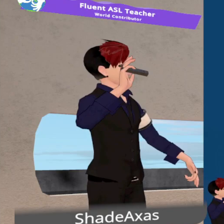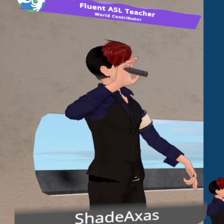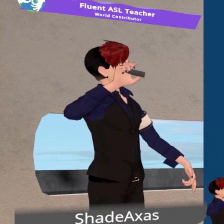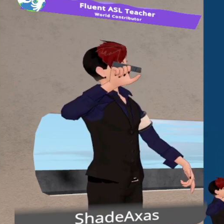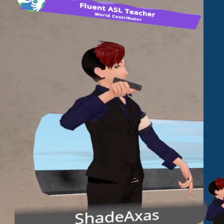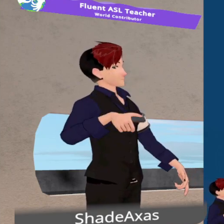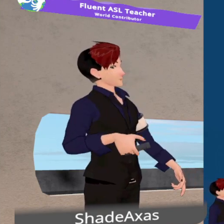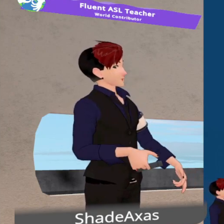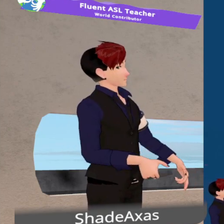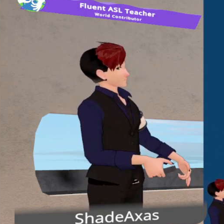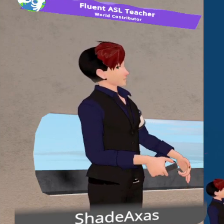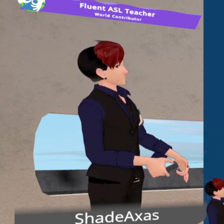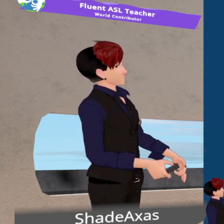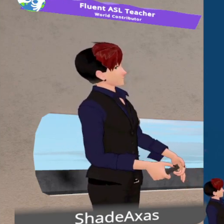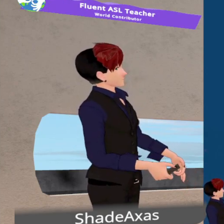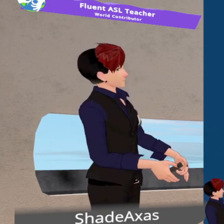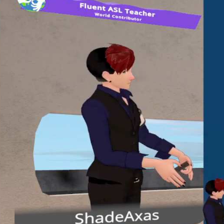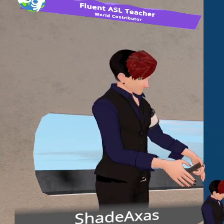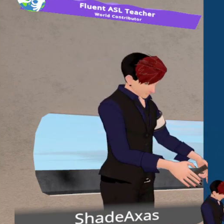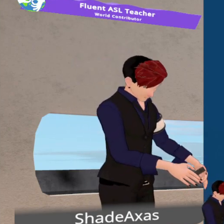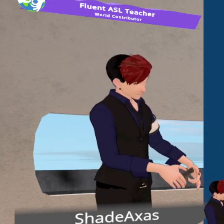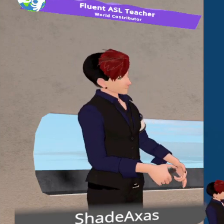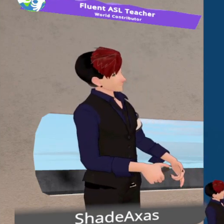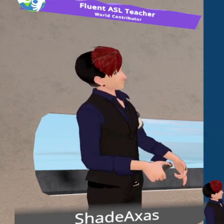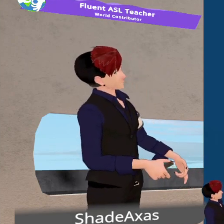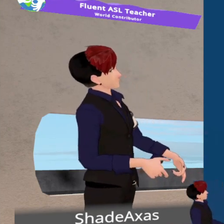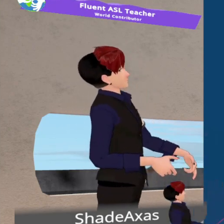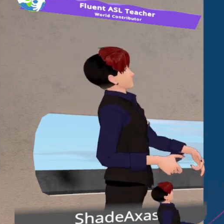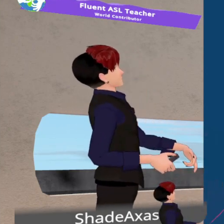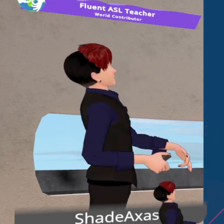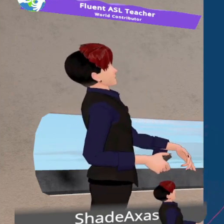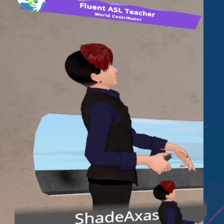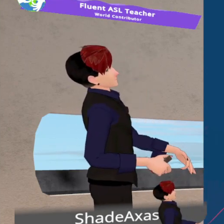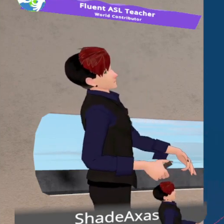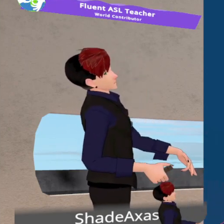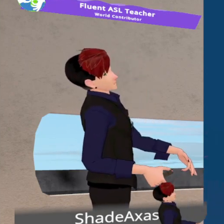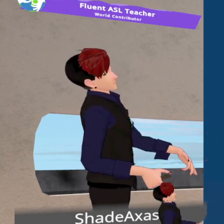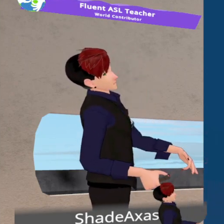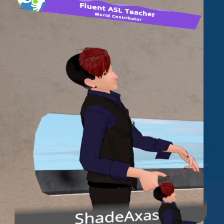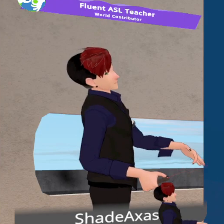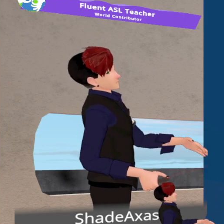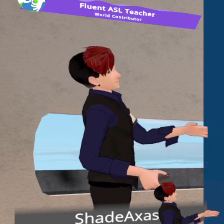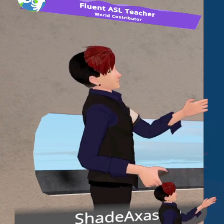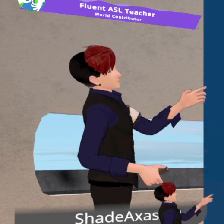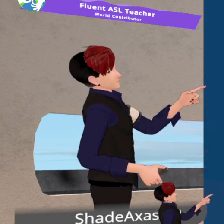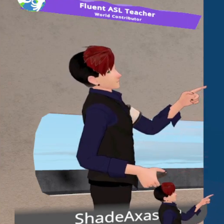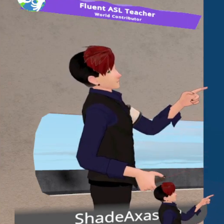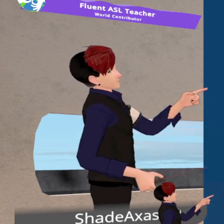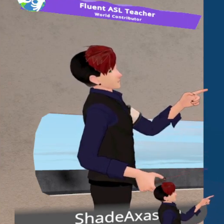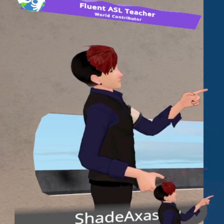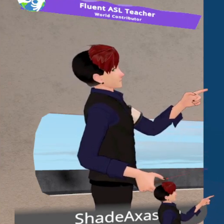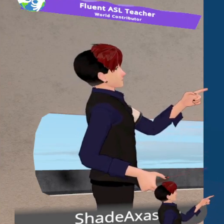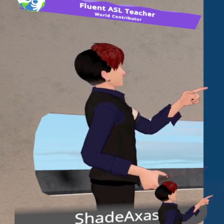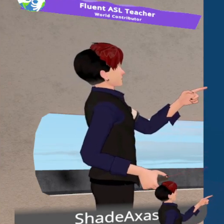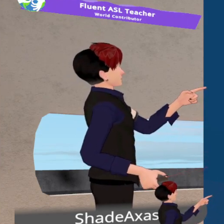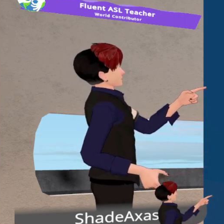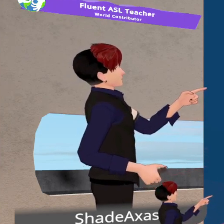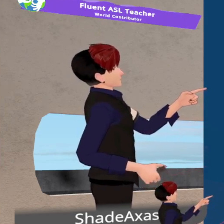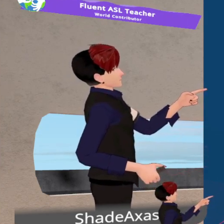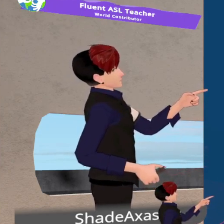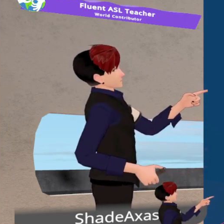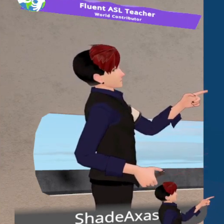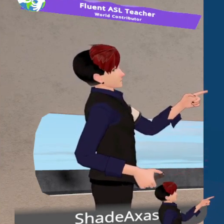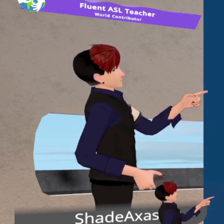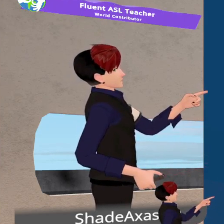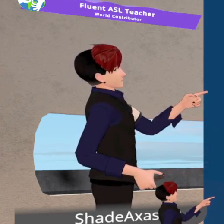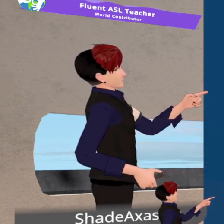Backwards. Ha I can do this. I can do this. All right, here's our list. We have ASL, BSL,